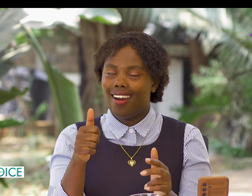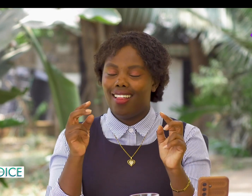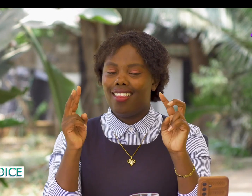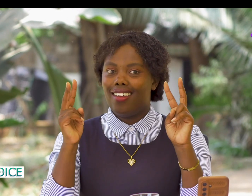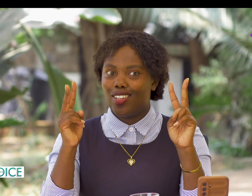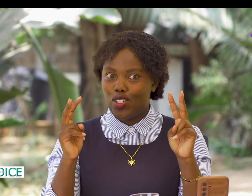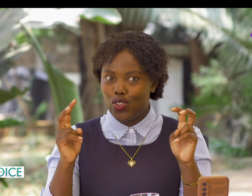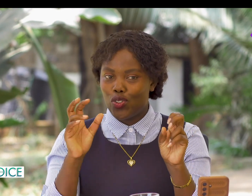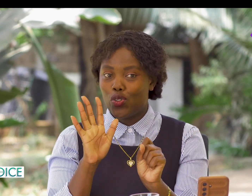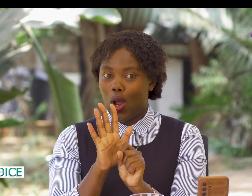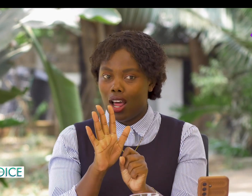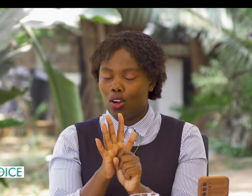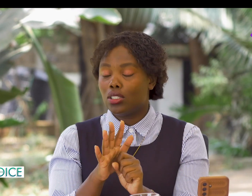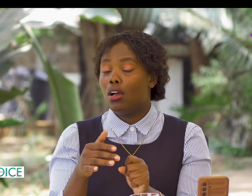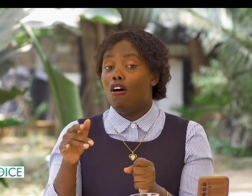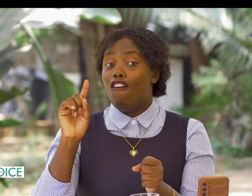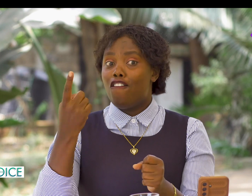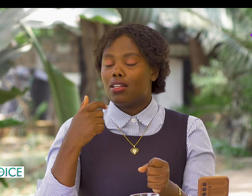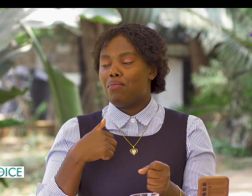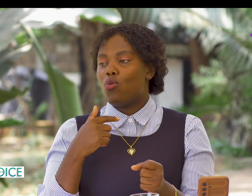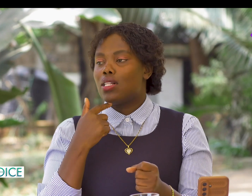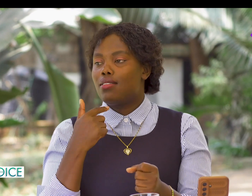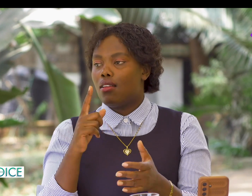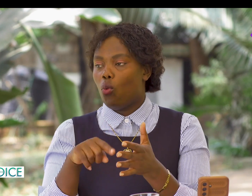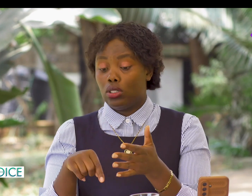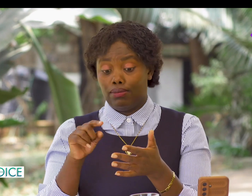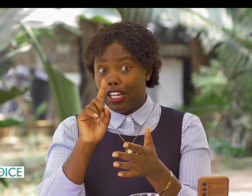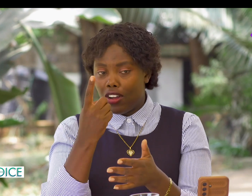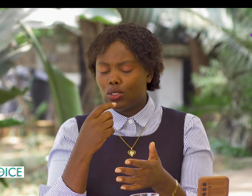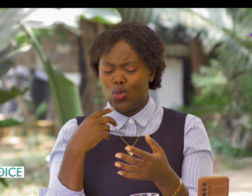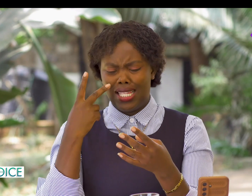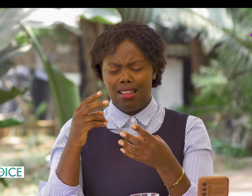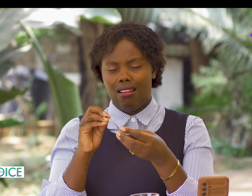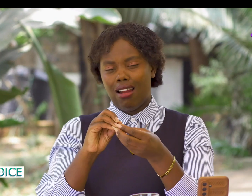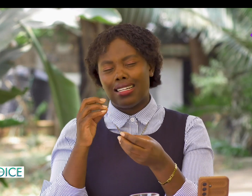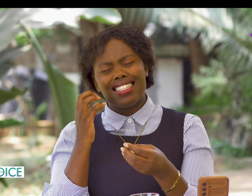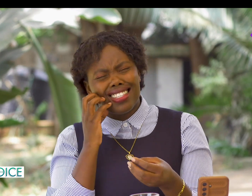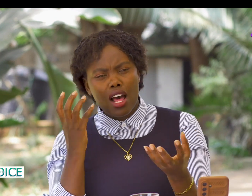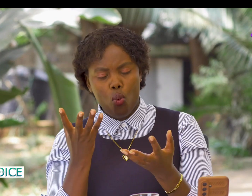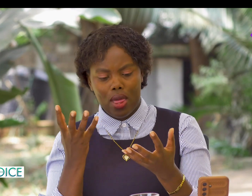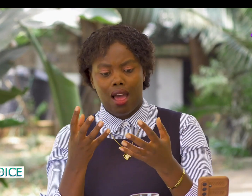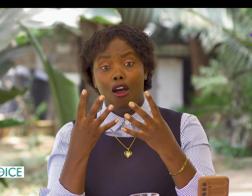And to have a support system is very important. I want to say first,